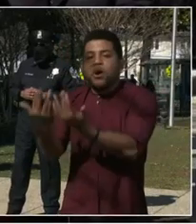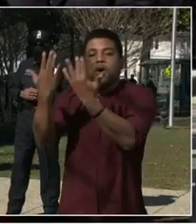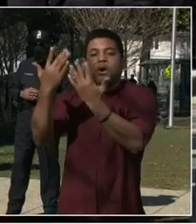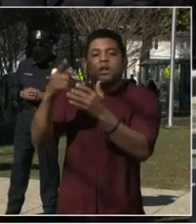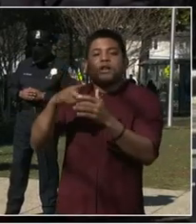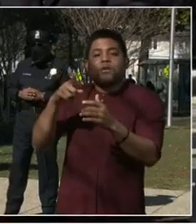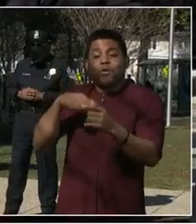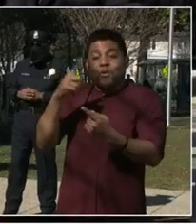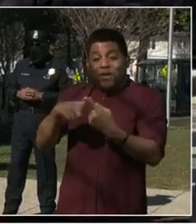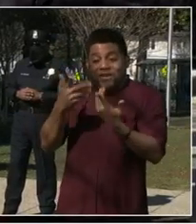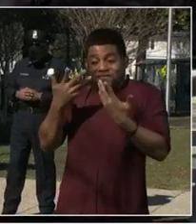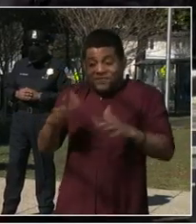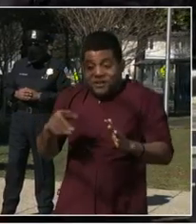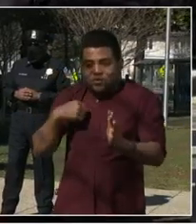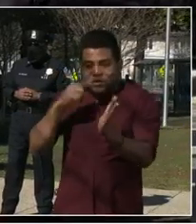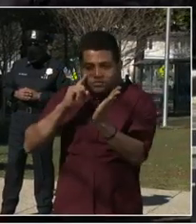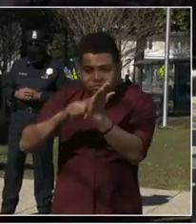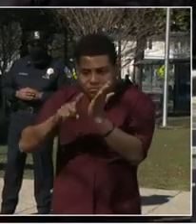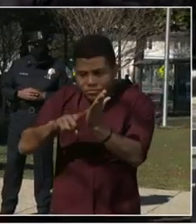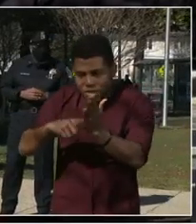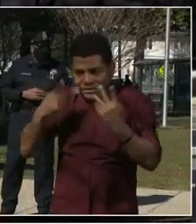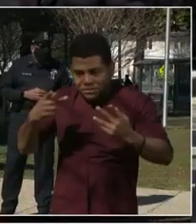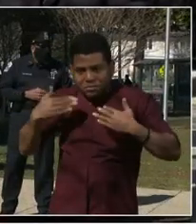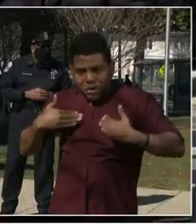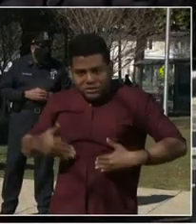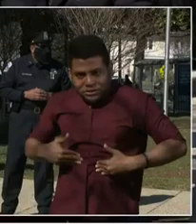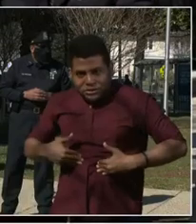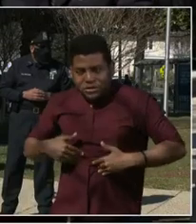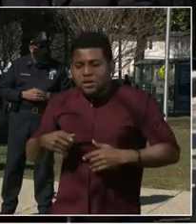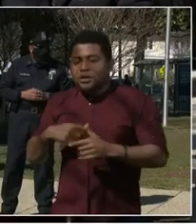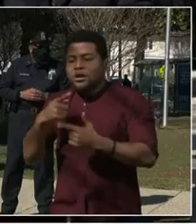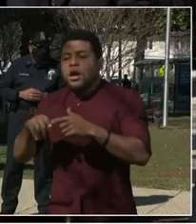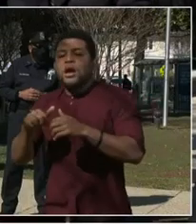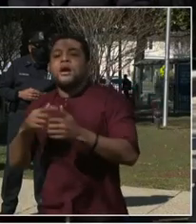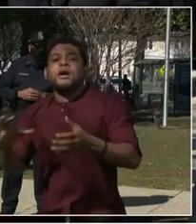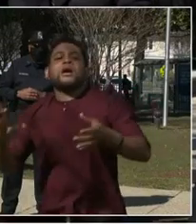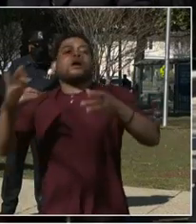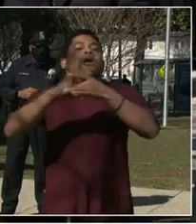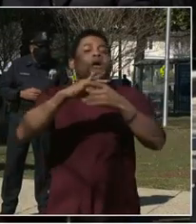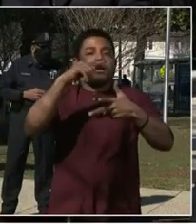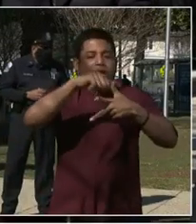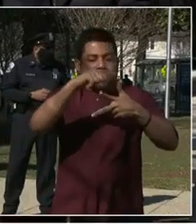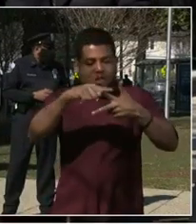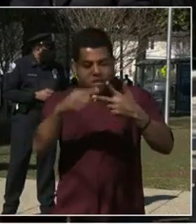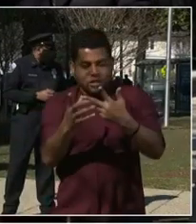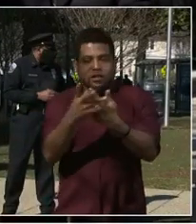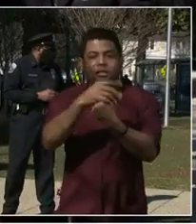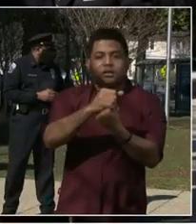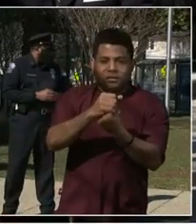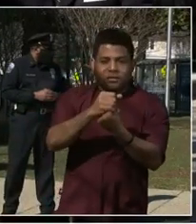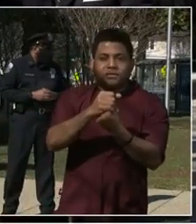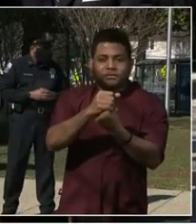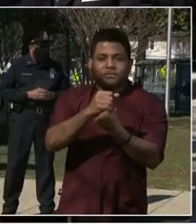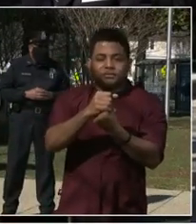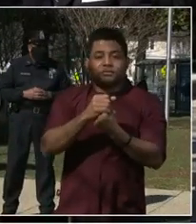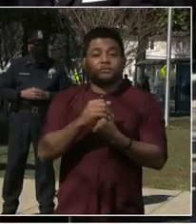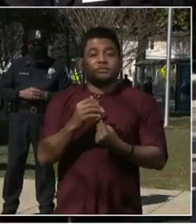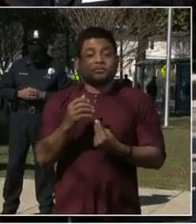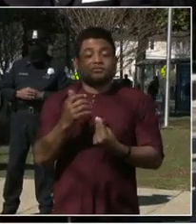finding evidence on that scene, we were able to then link those three cases together. So it was just an incredible amount of detective